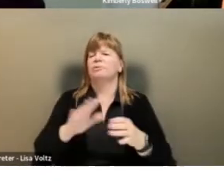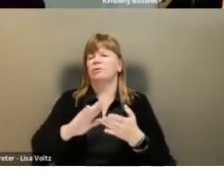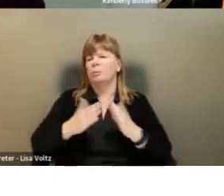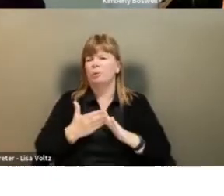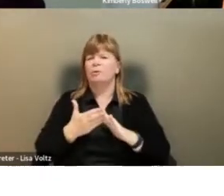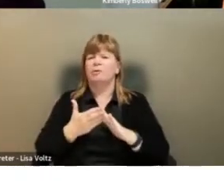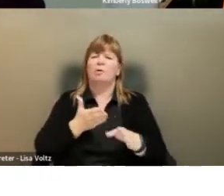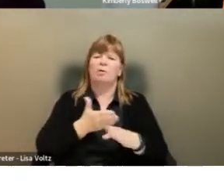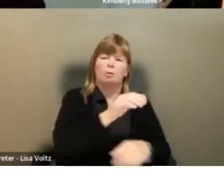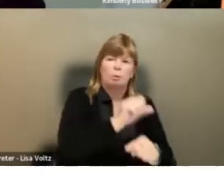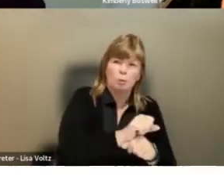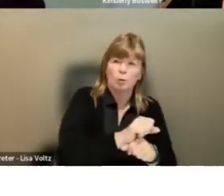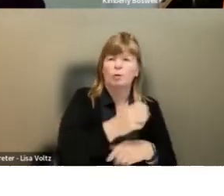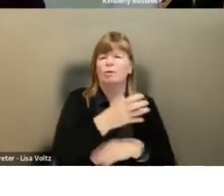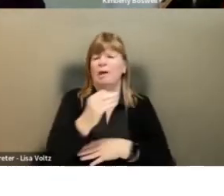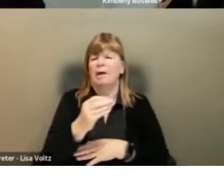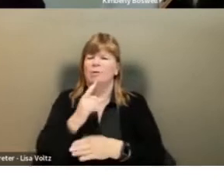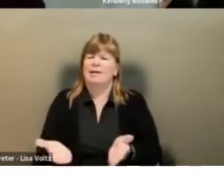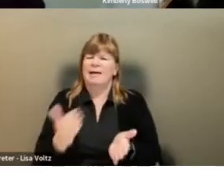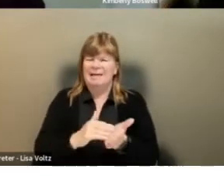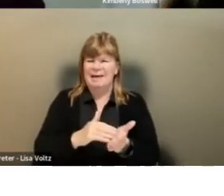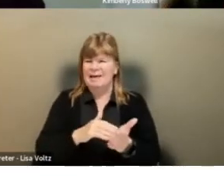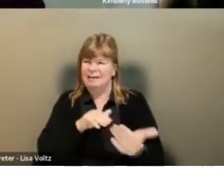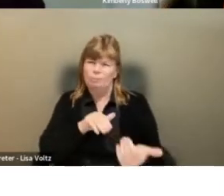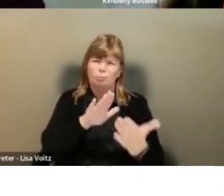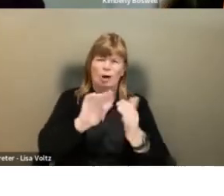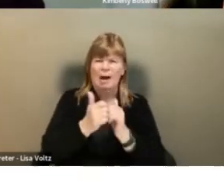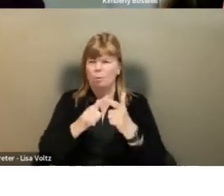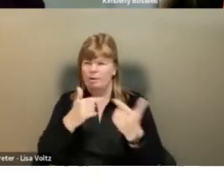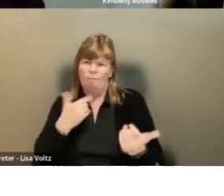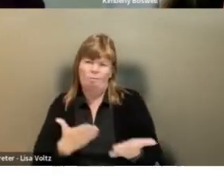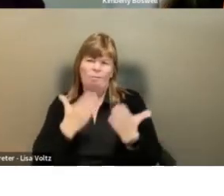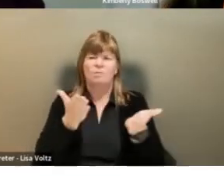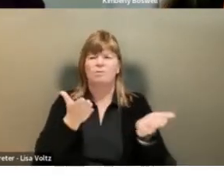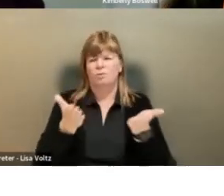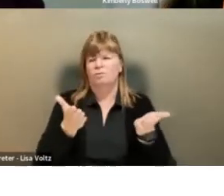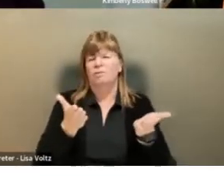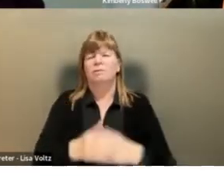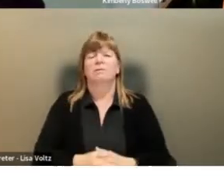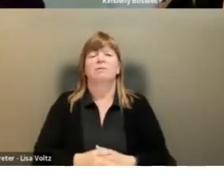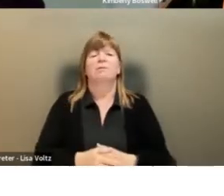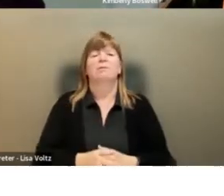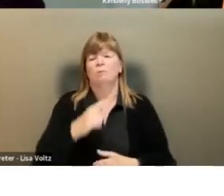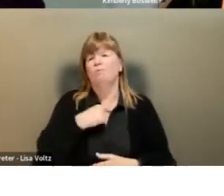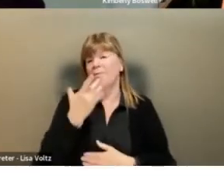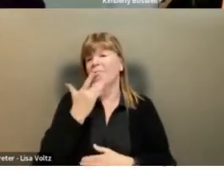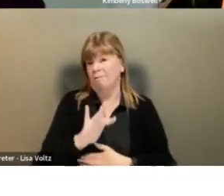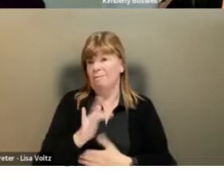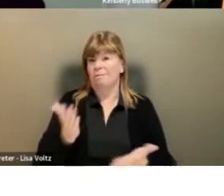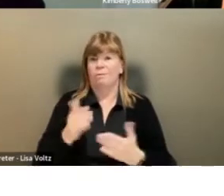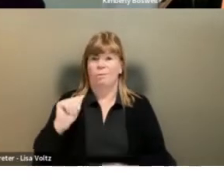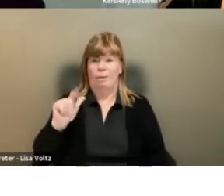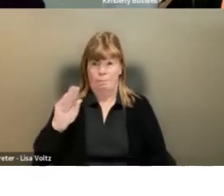employment and really reworking the way that we offer waiver services in our state. We are very fortunate in Alabama that